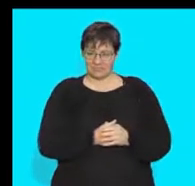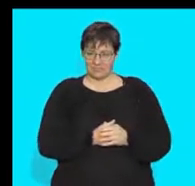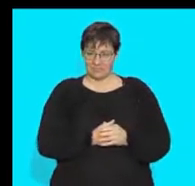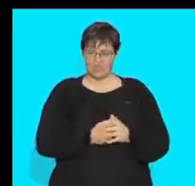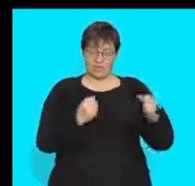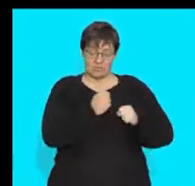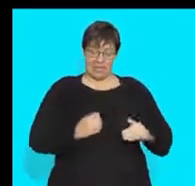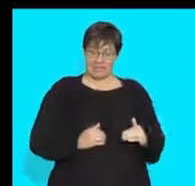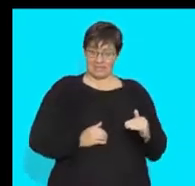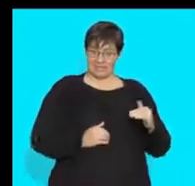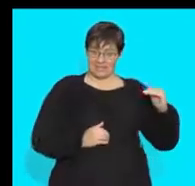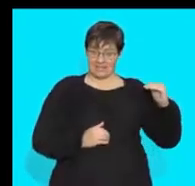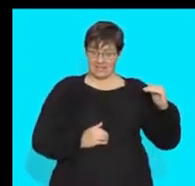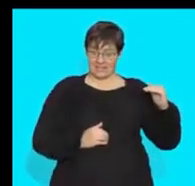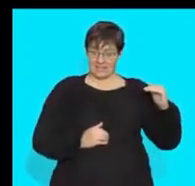increase.